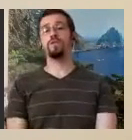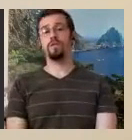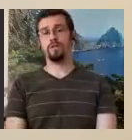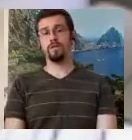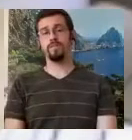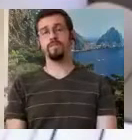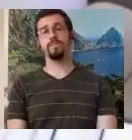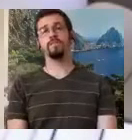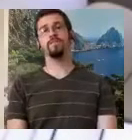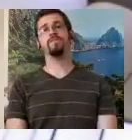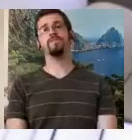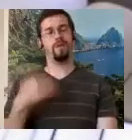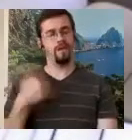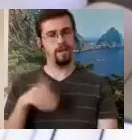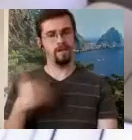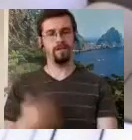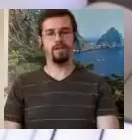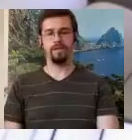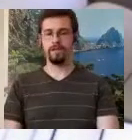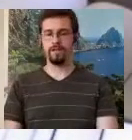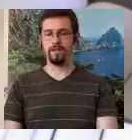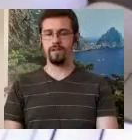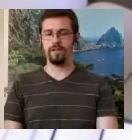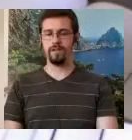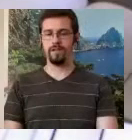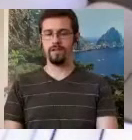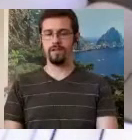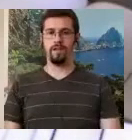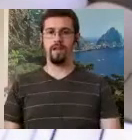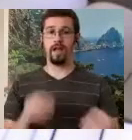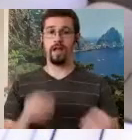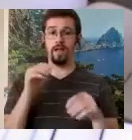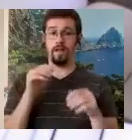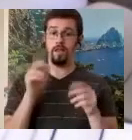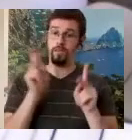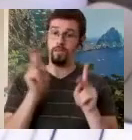Well, I want to, if you can hear me now, I hope.